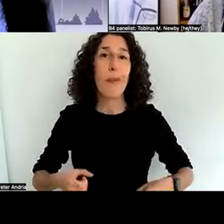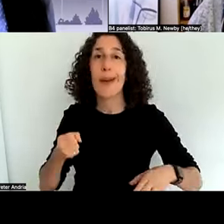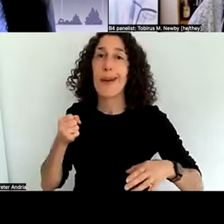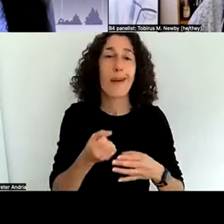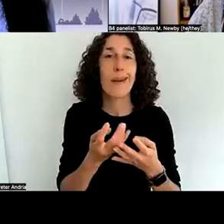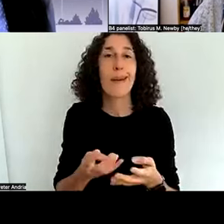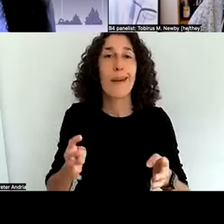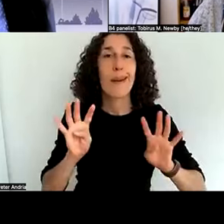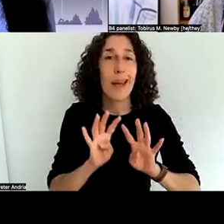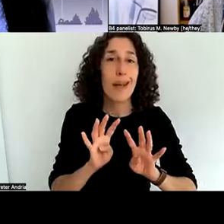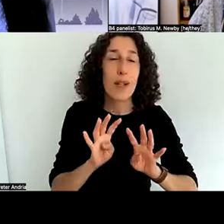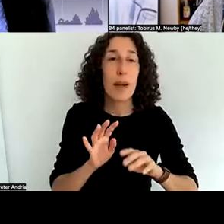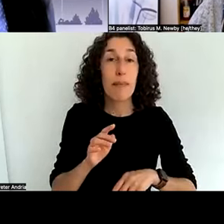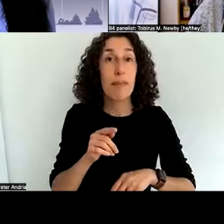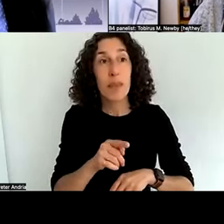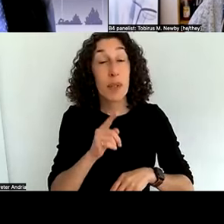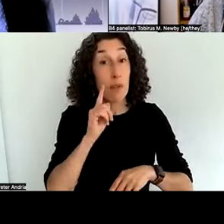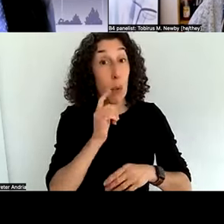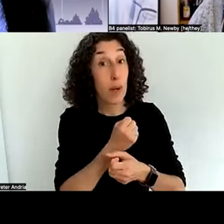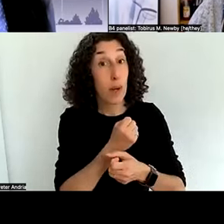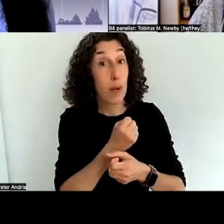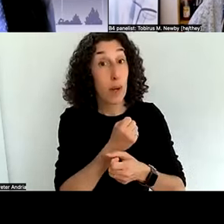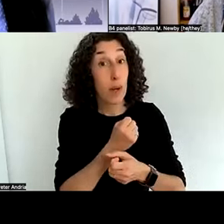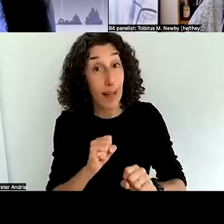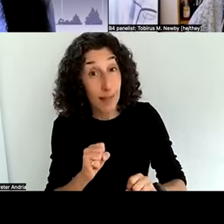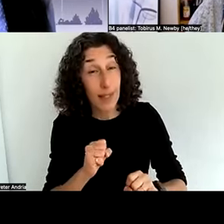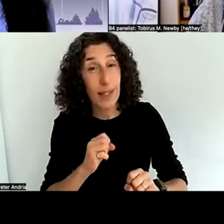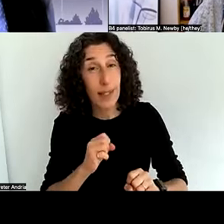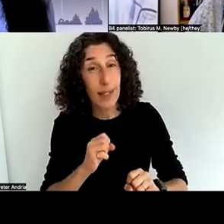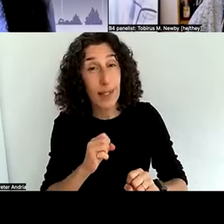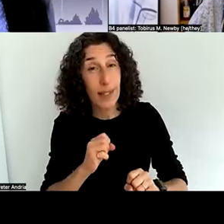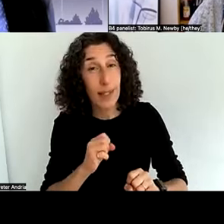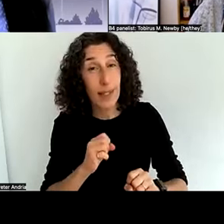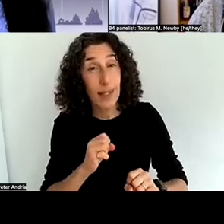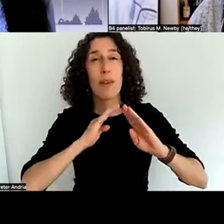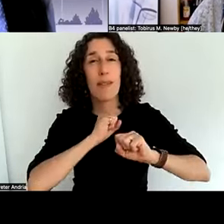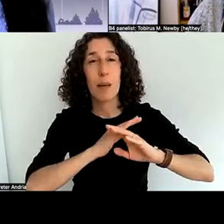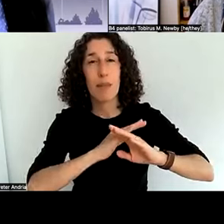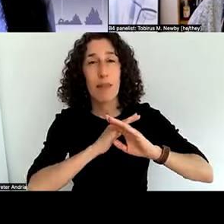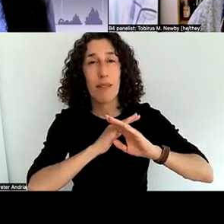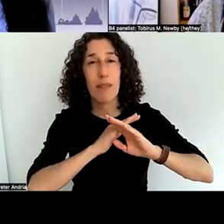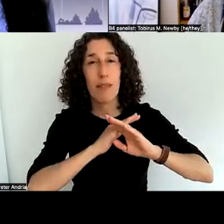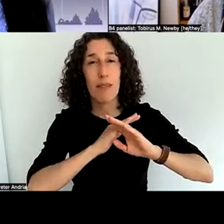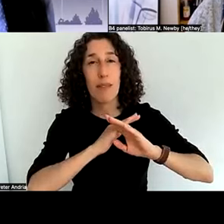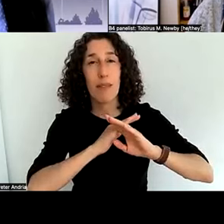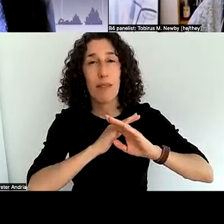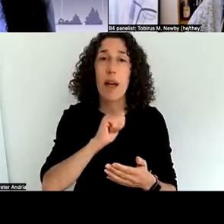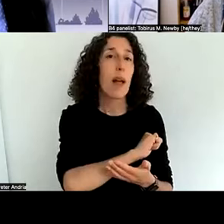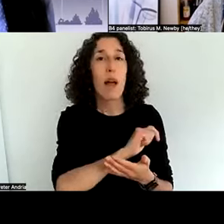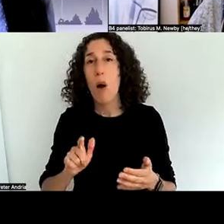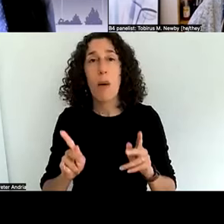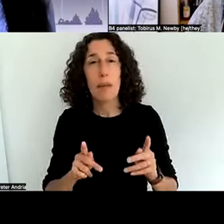safety, but also know that not everybody agrees around that, and that I think that that is a conversation whose complexity we can